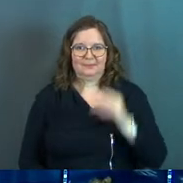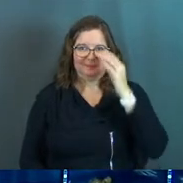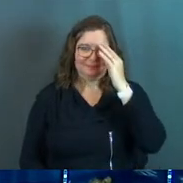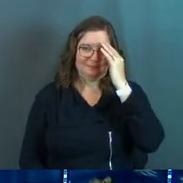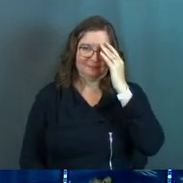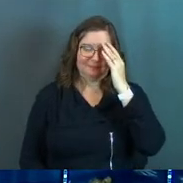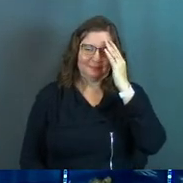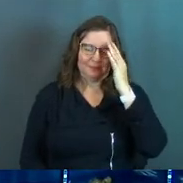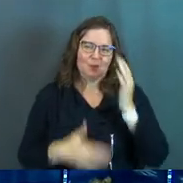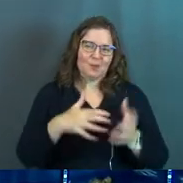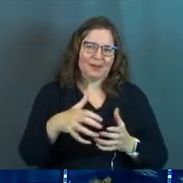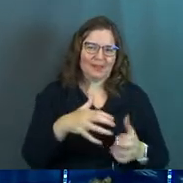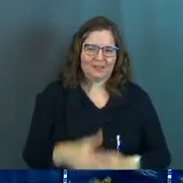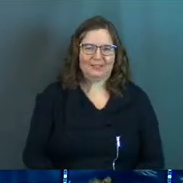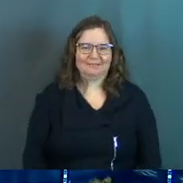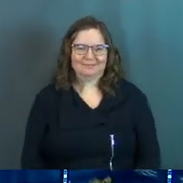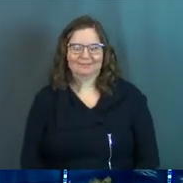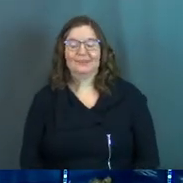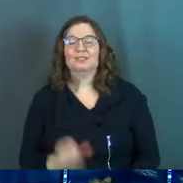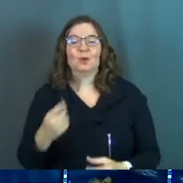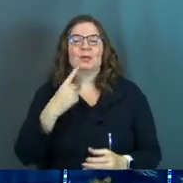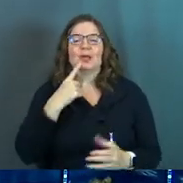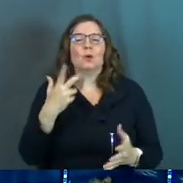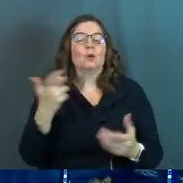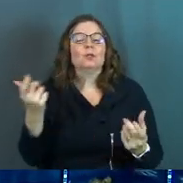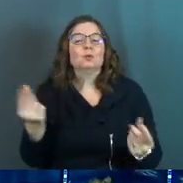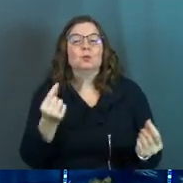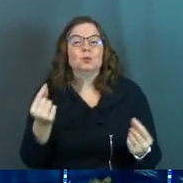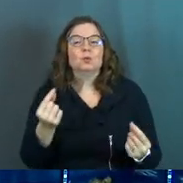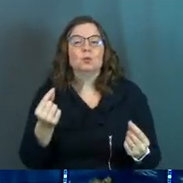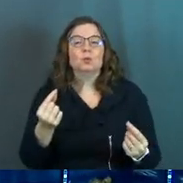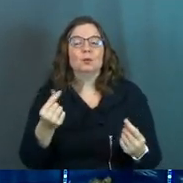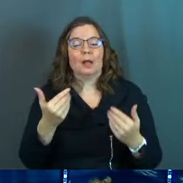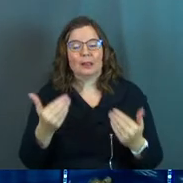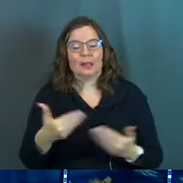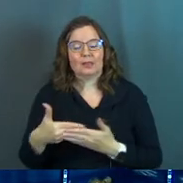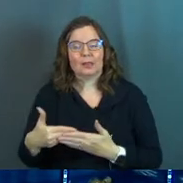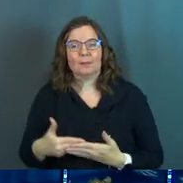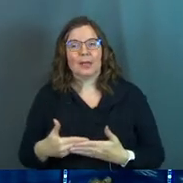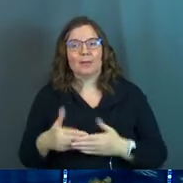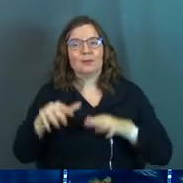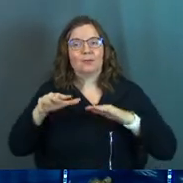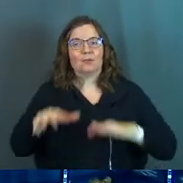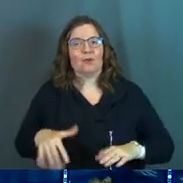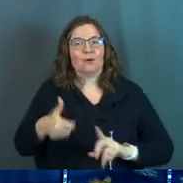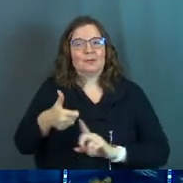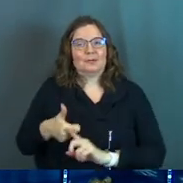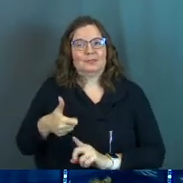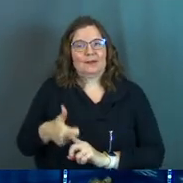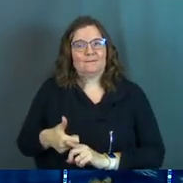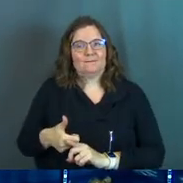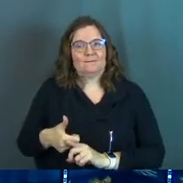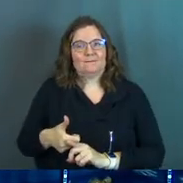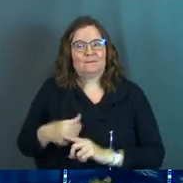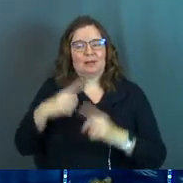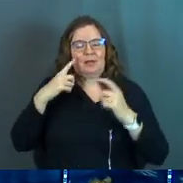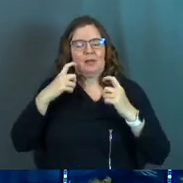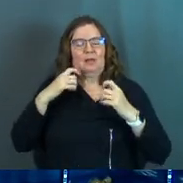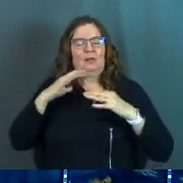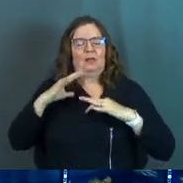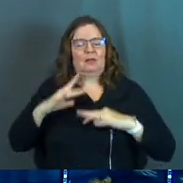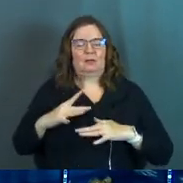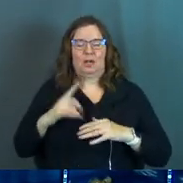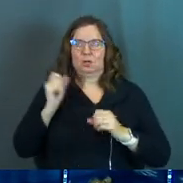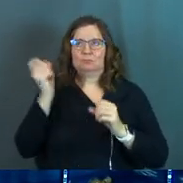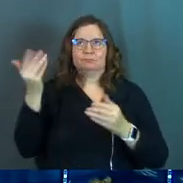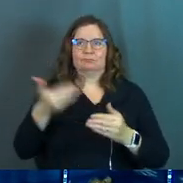We're laughing. And so they said, what you need to do is let the baby soothe itself. And you can introduce your